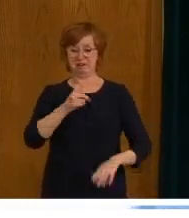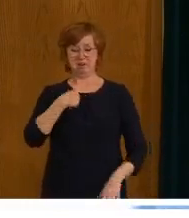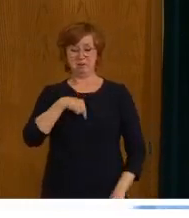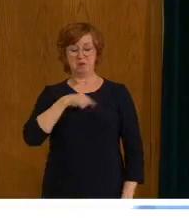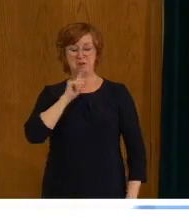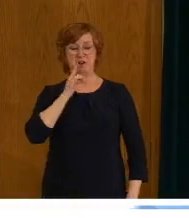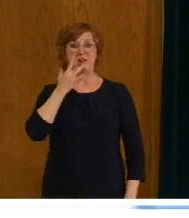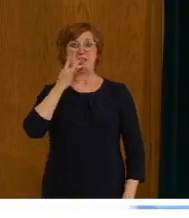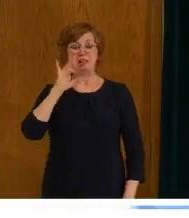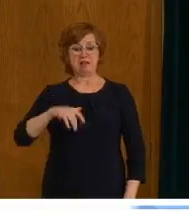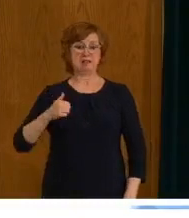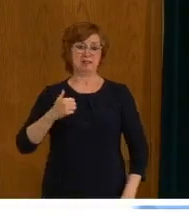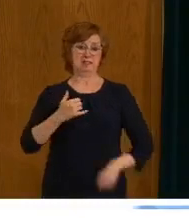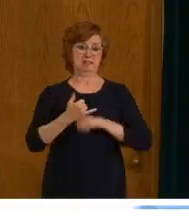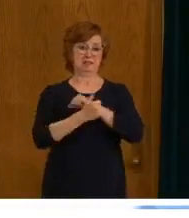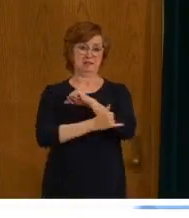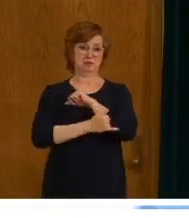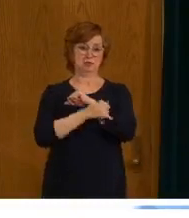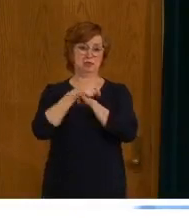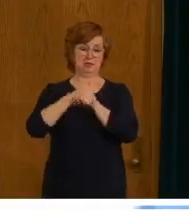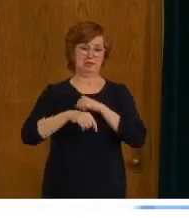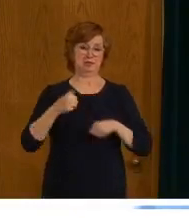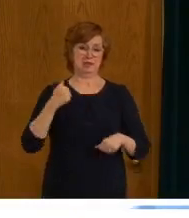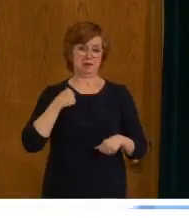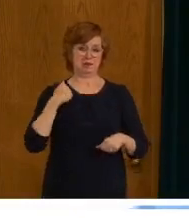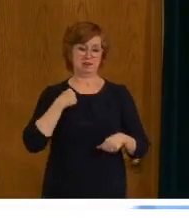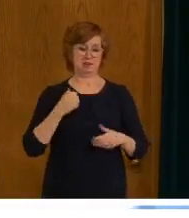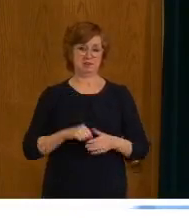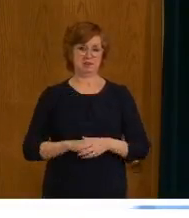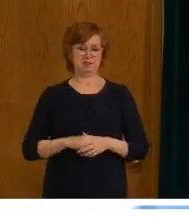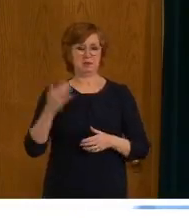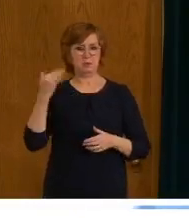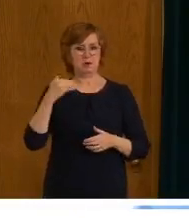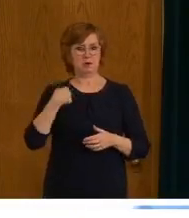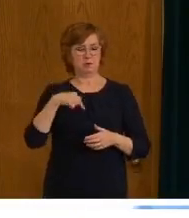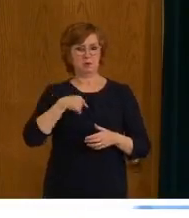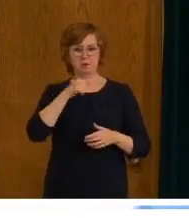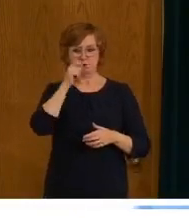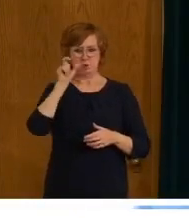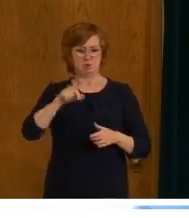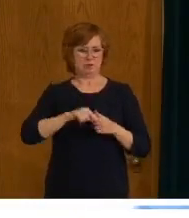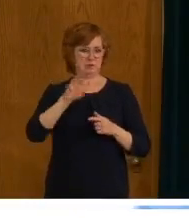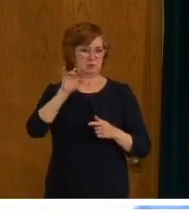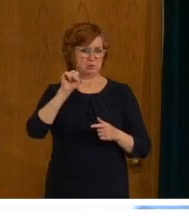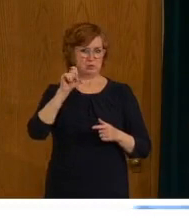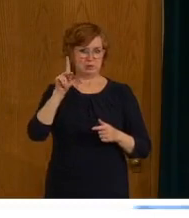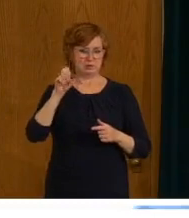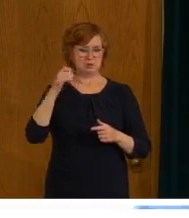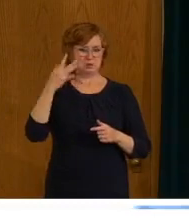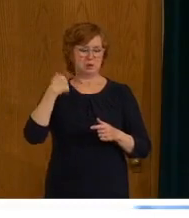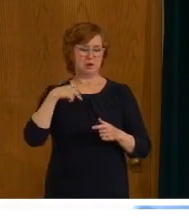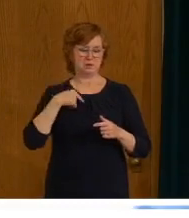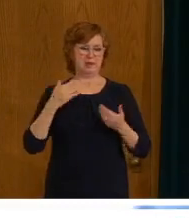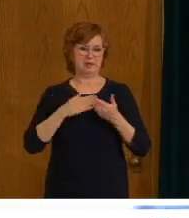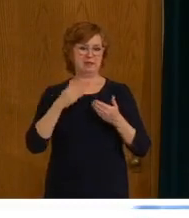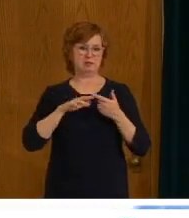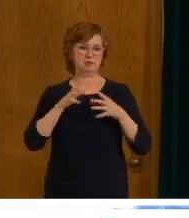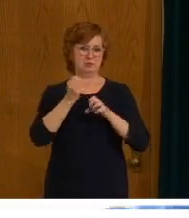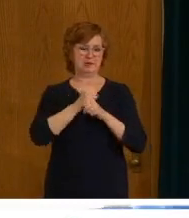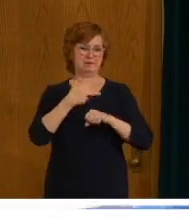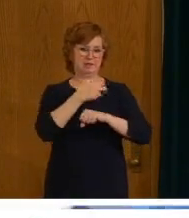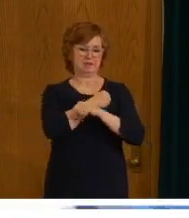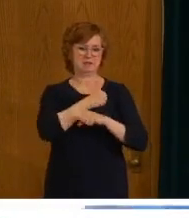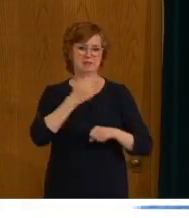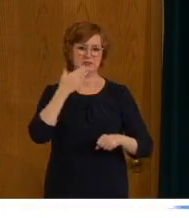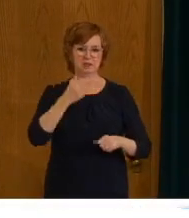that weakness in our province open when we have easy access to safe and effective vaccines? Thank you. Scott,